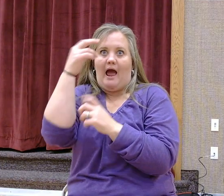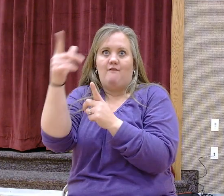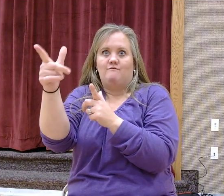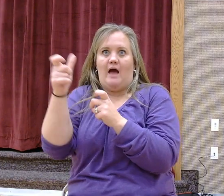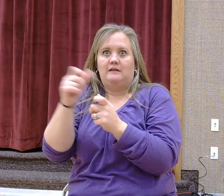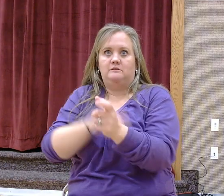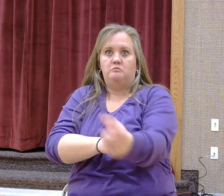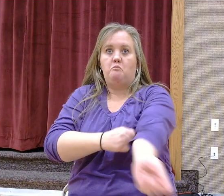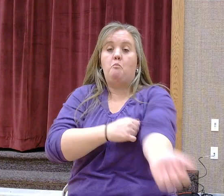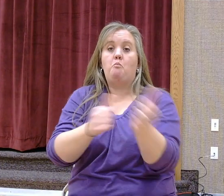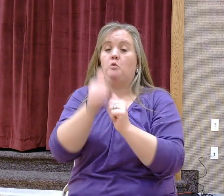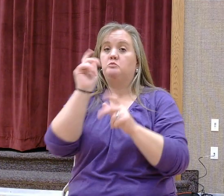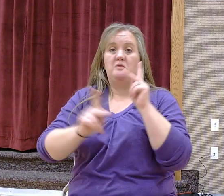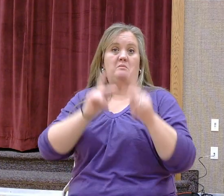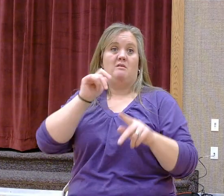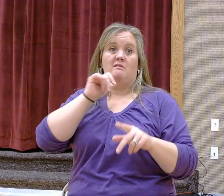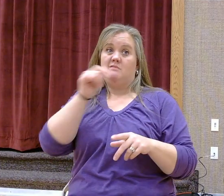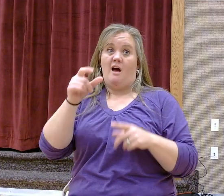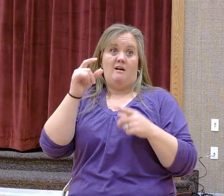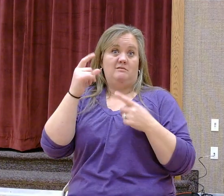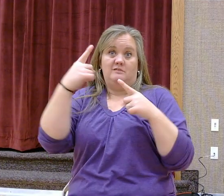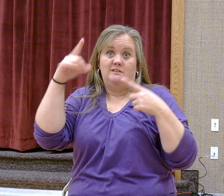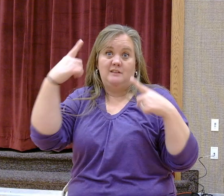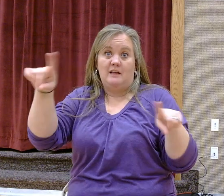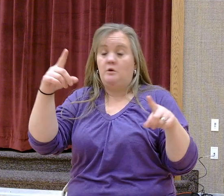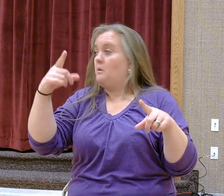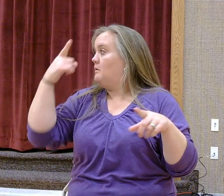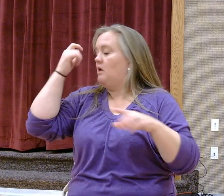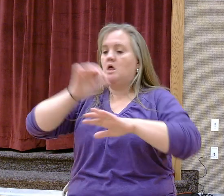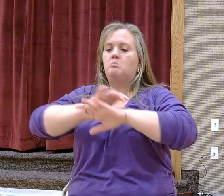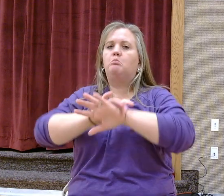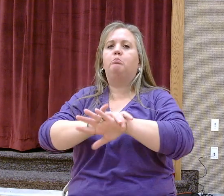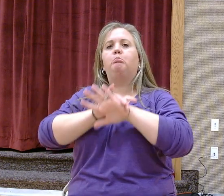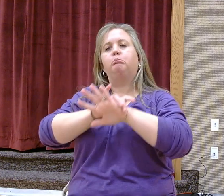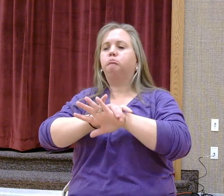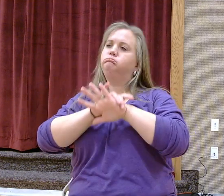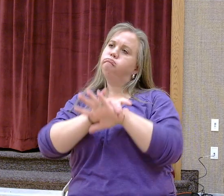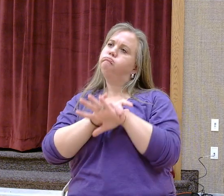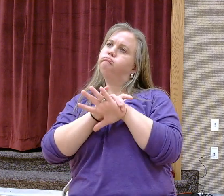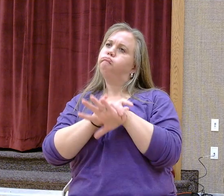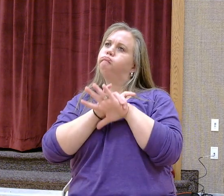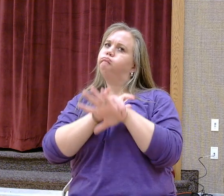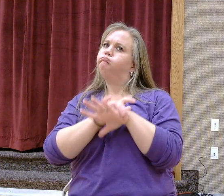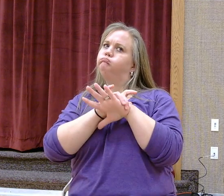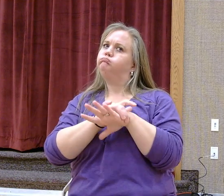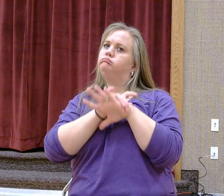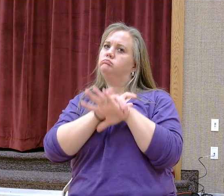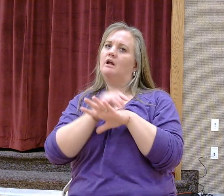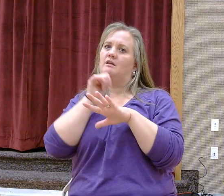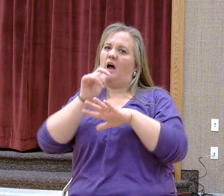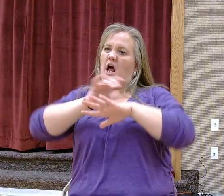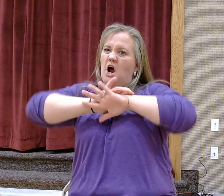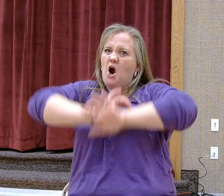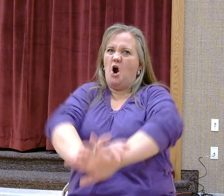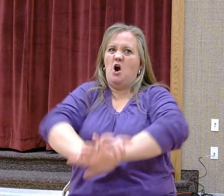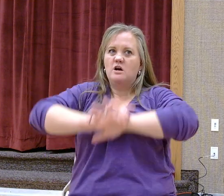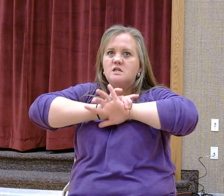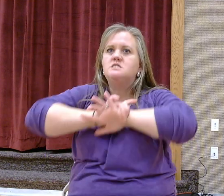very ineffective CPR. They're like this. They don't go very far down when they're giving CPR. They're not